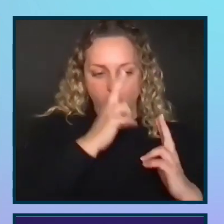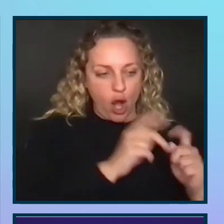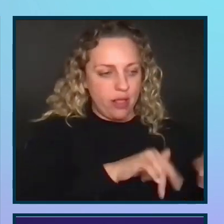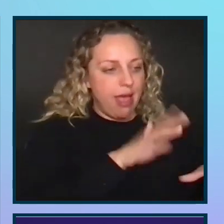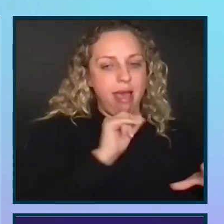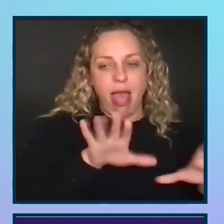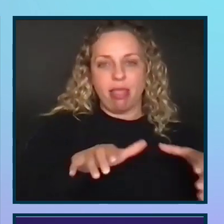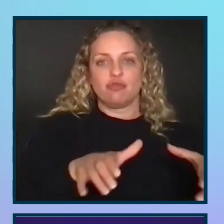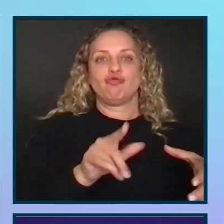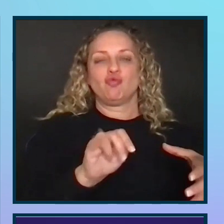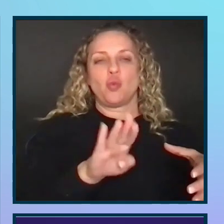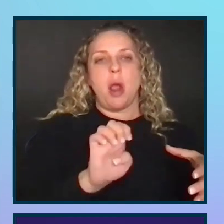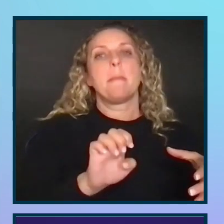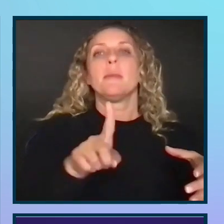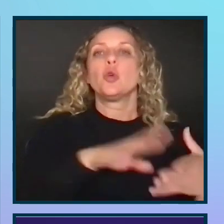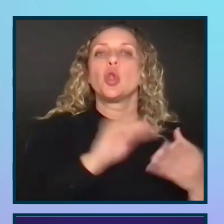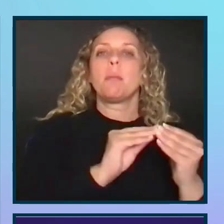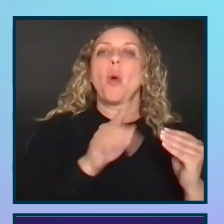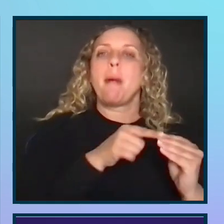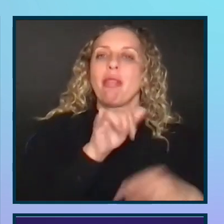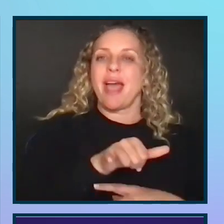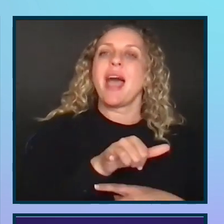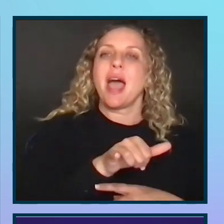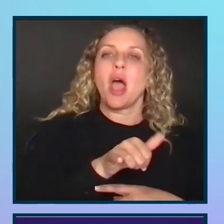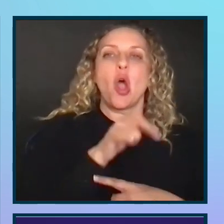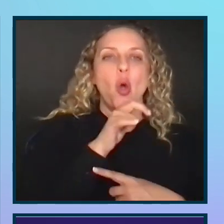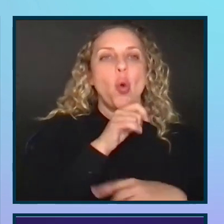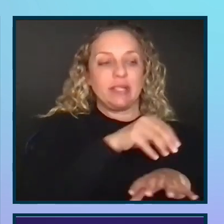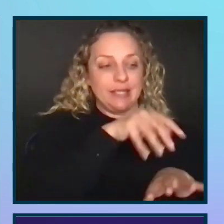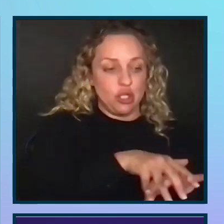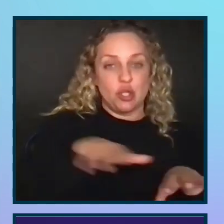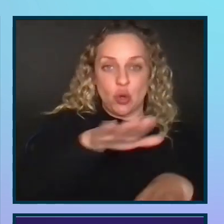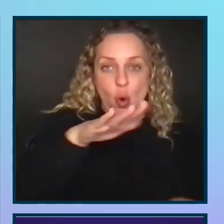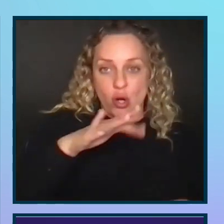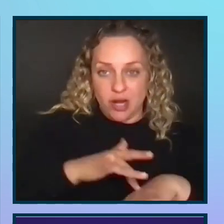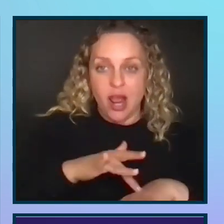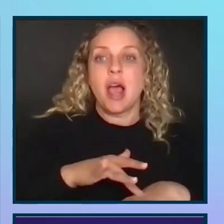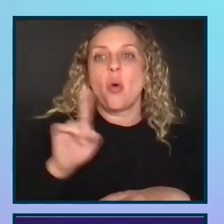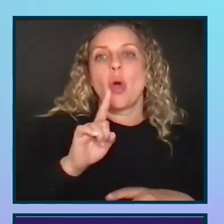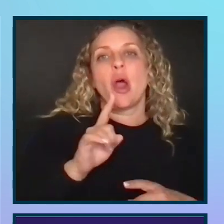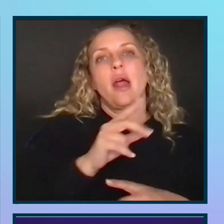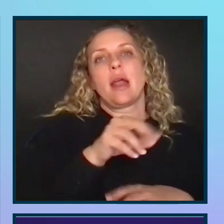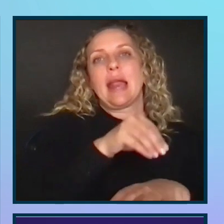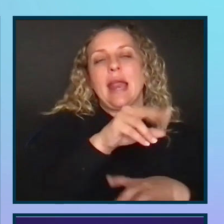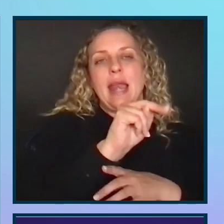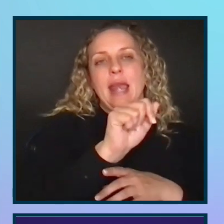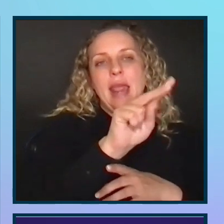tribe. You can learn more about whose Indigenous land you are on by visiting